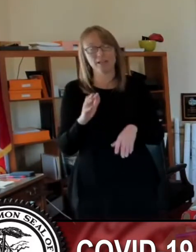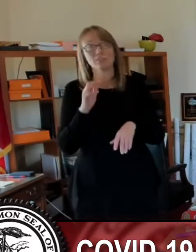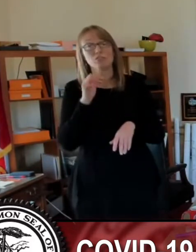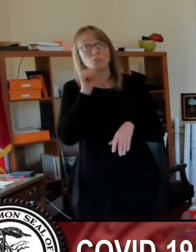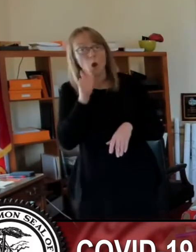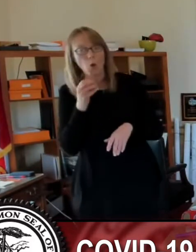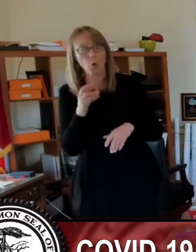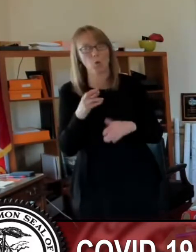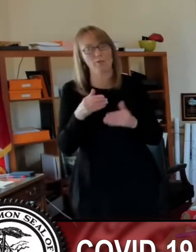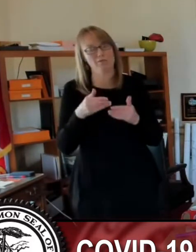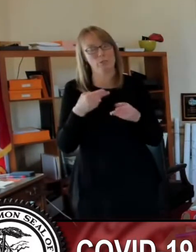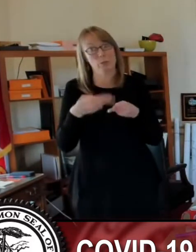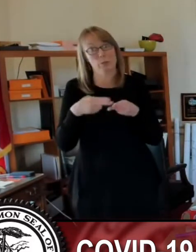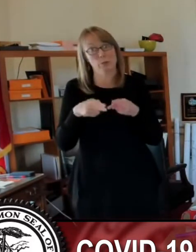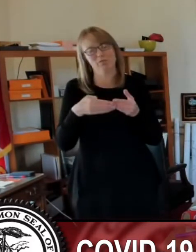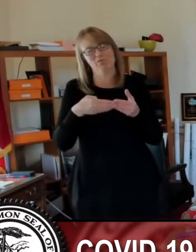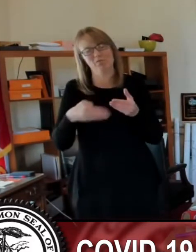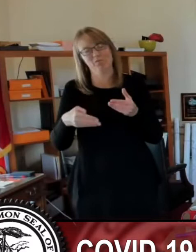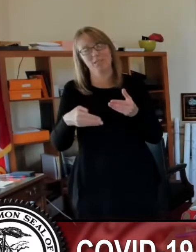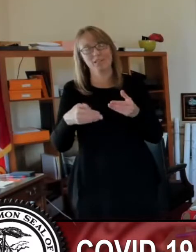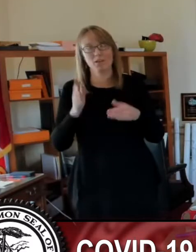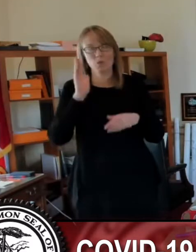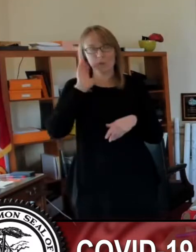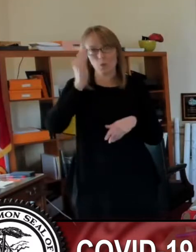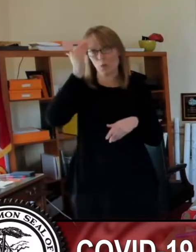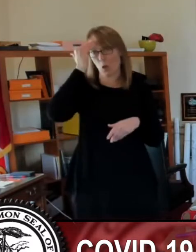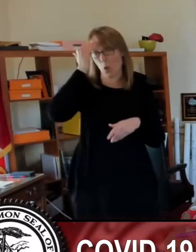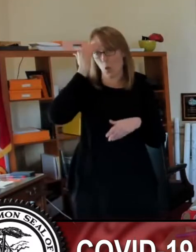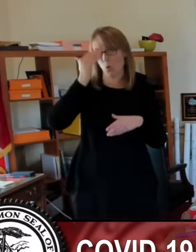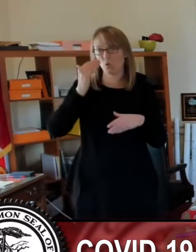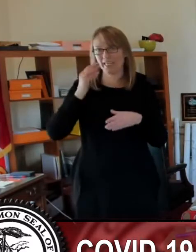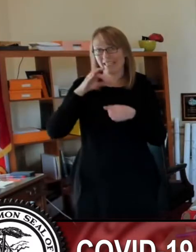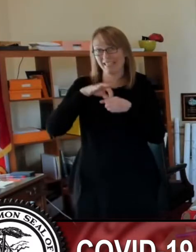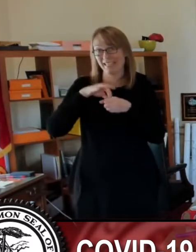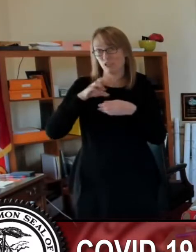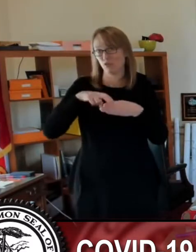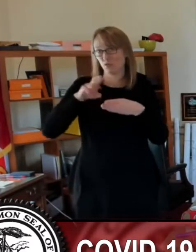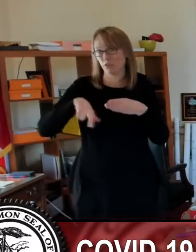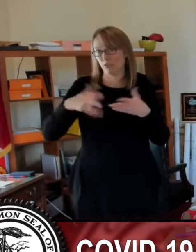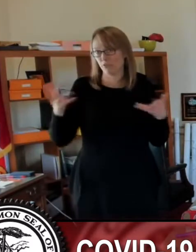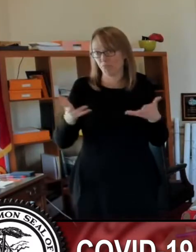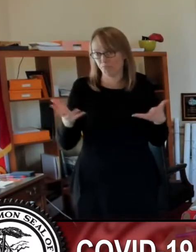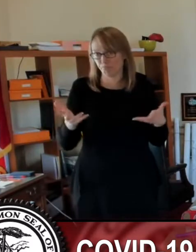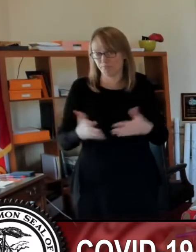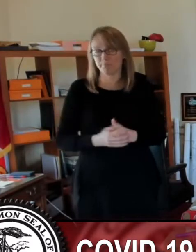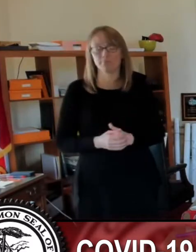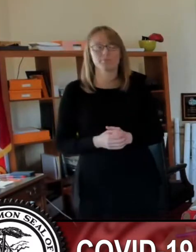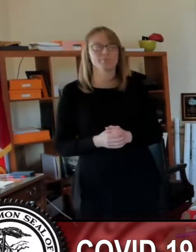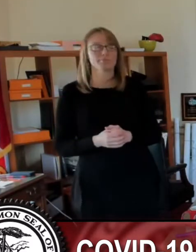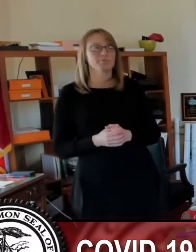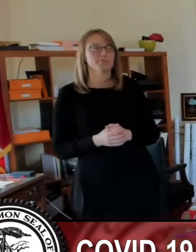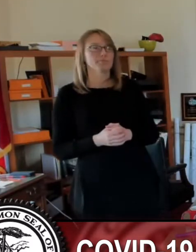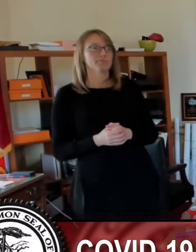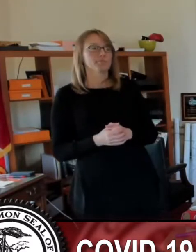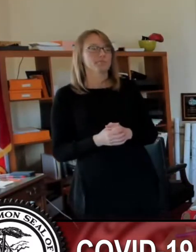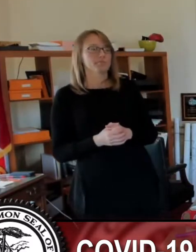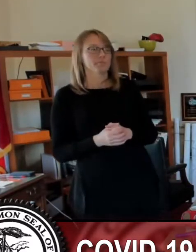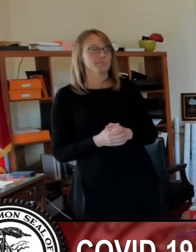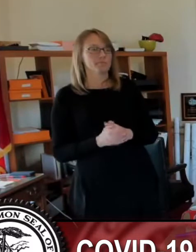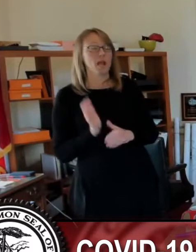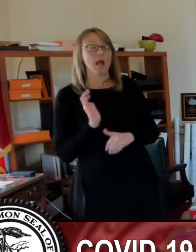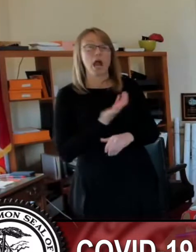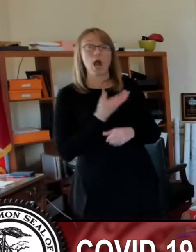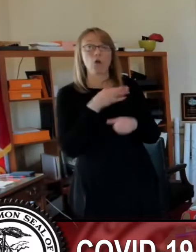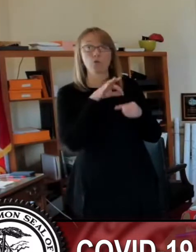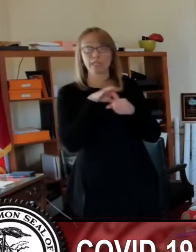say soon, we'll know the results of the election. Let me just say that our elections, our